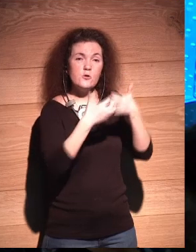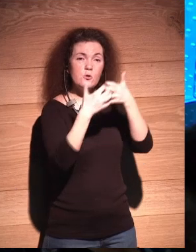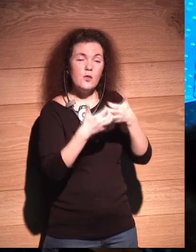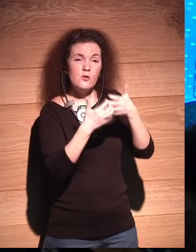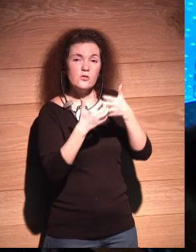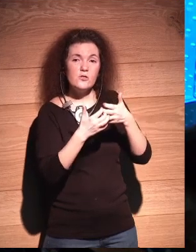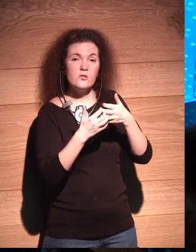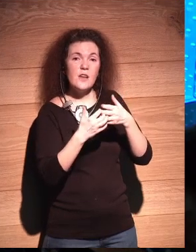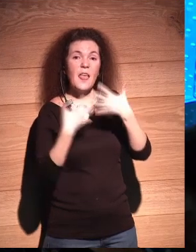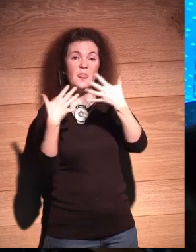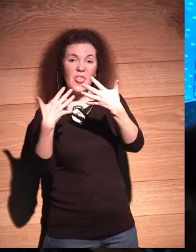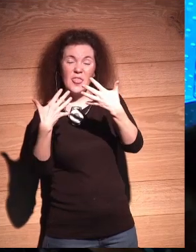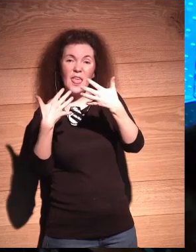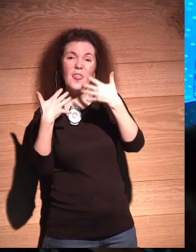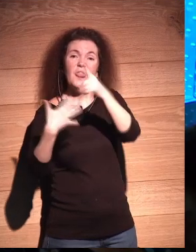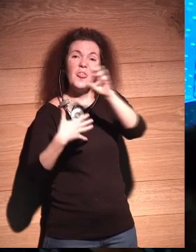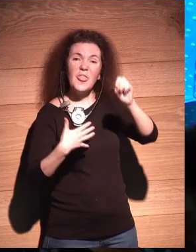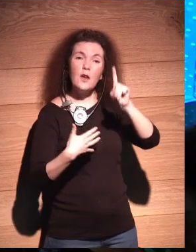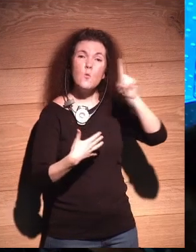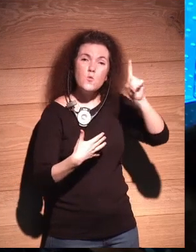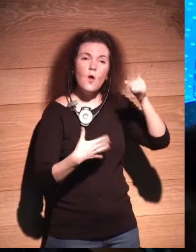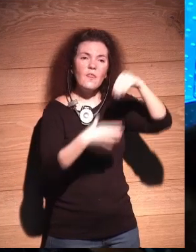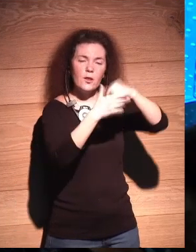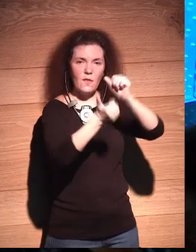sudden surge of bad guys?